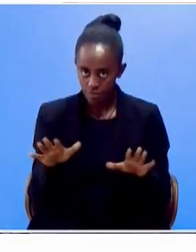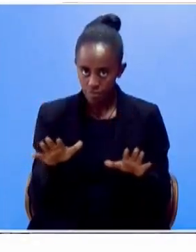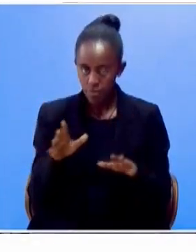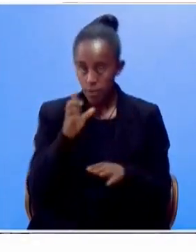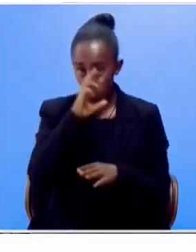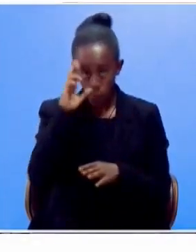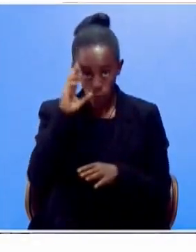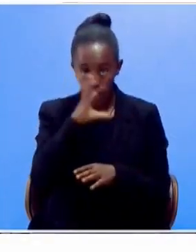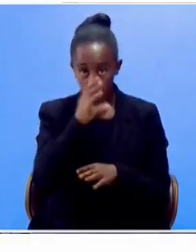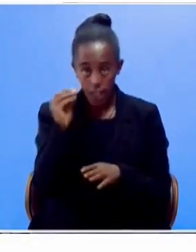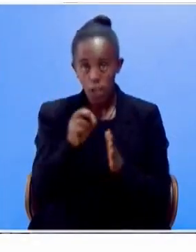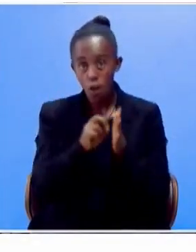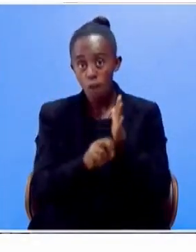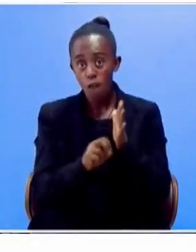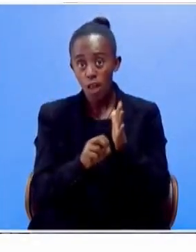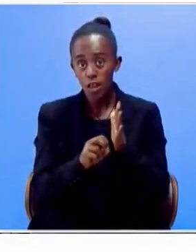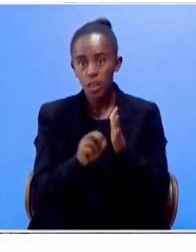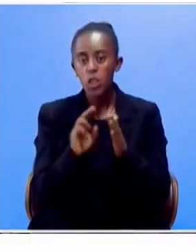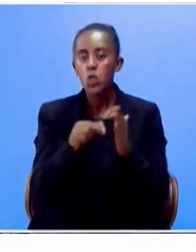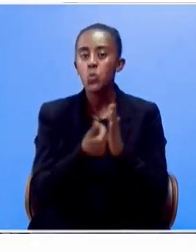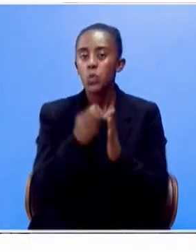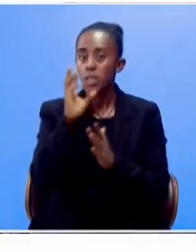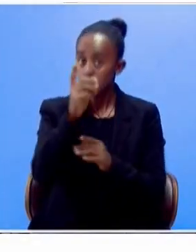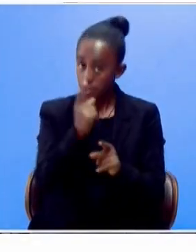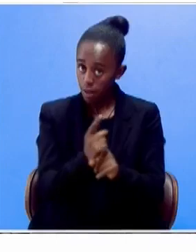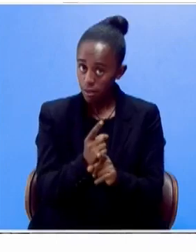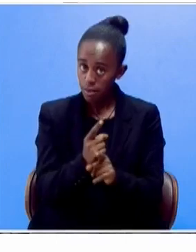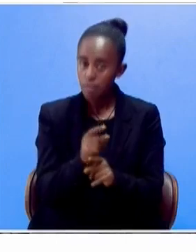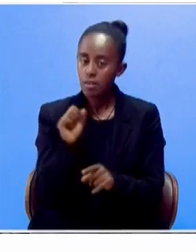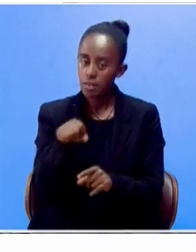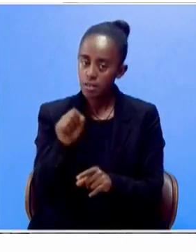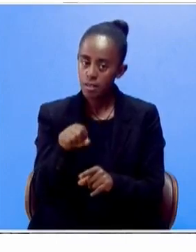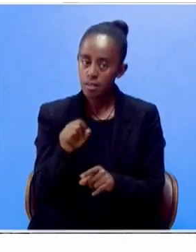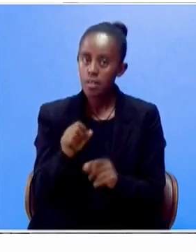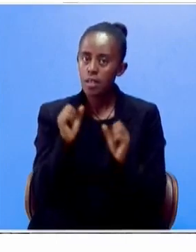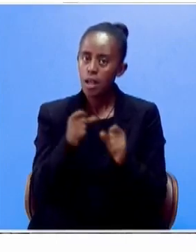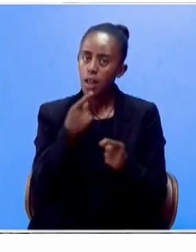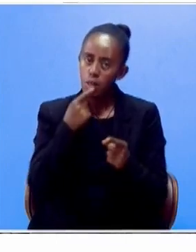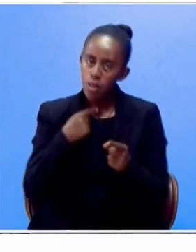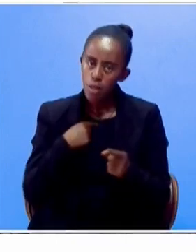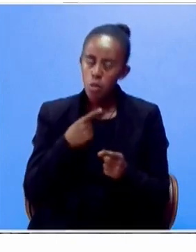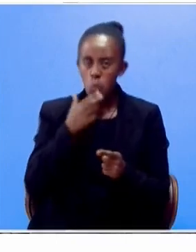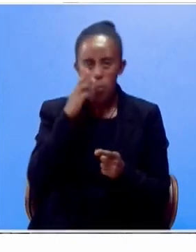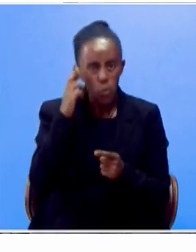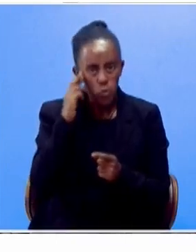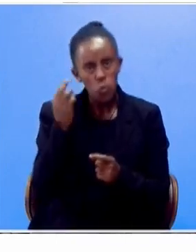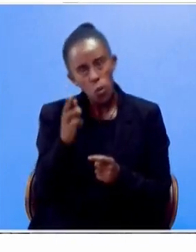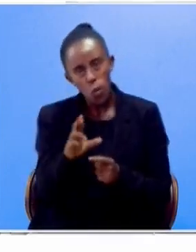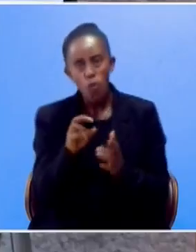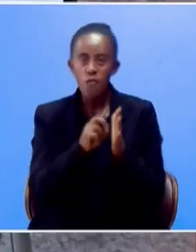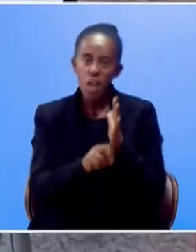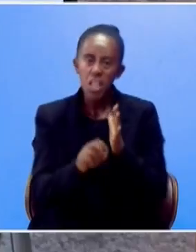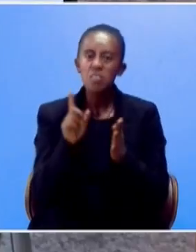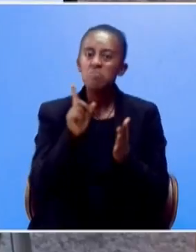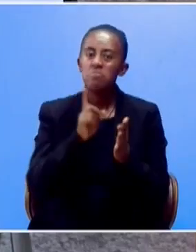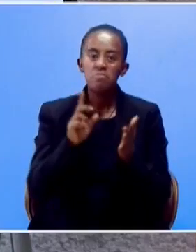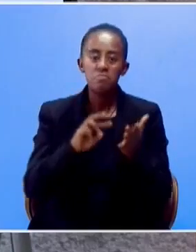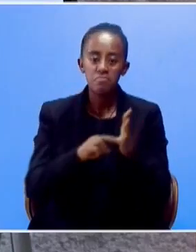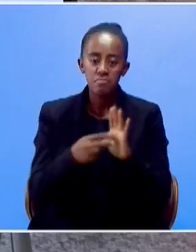and effect from Unit 6, right? Yeah. Can you tell me what cause is or what effect